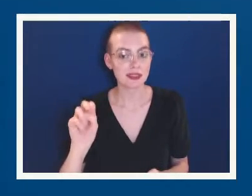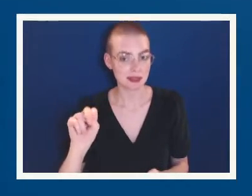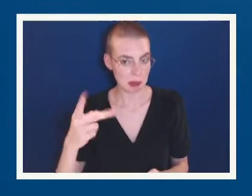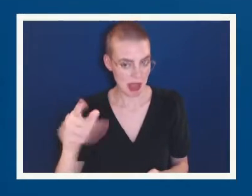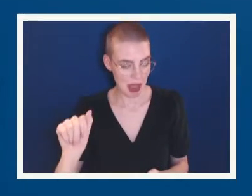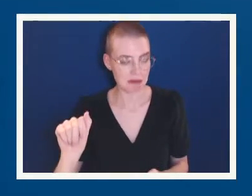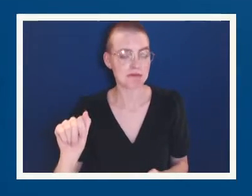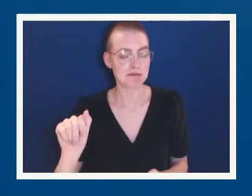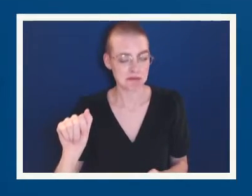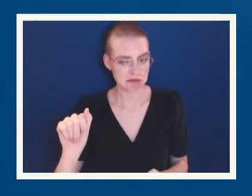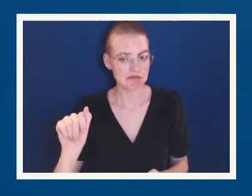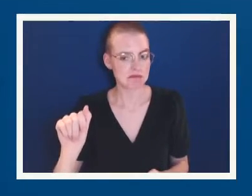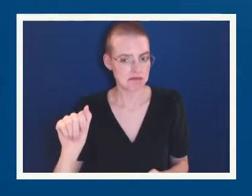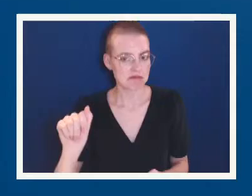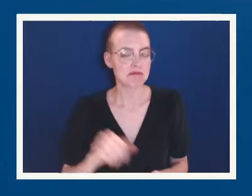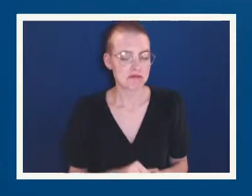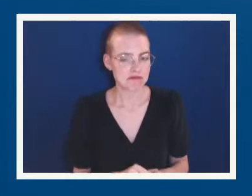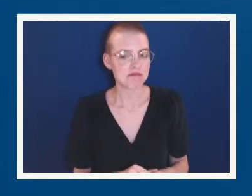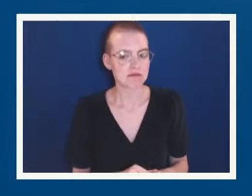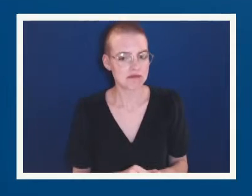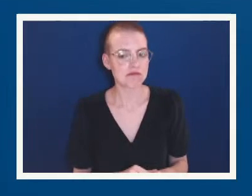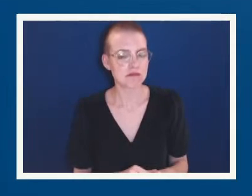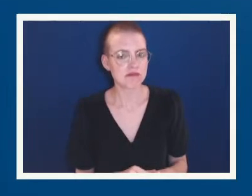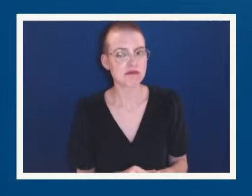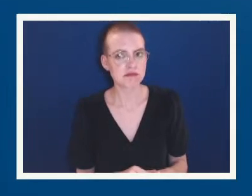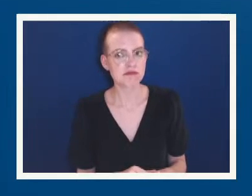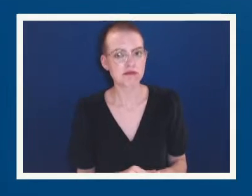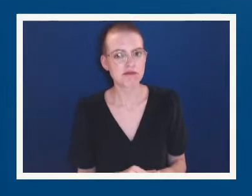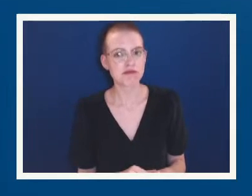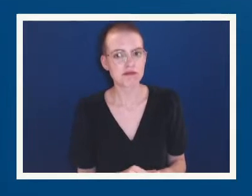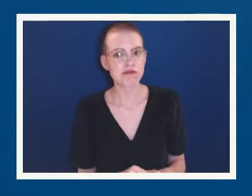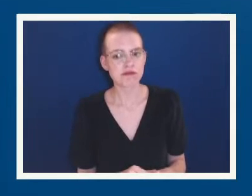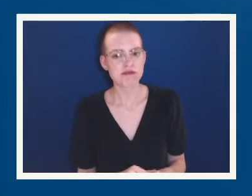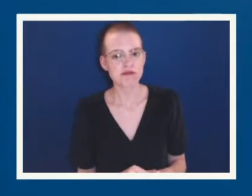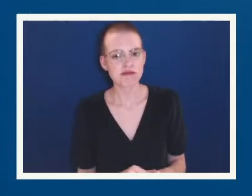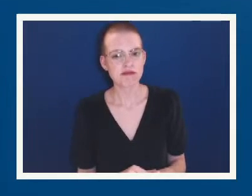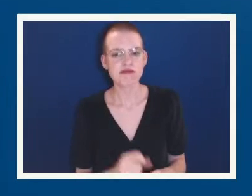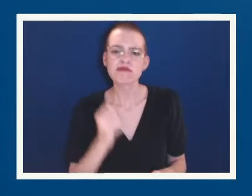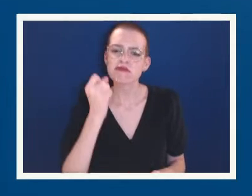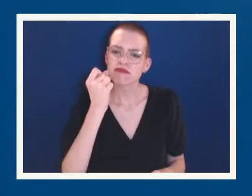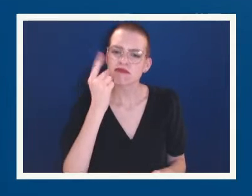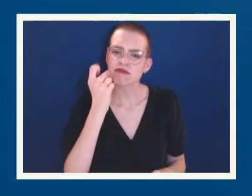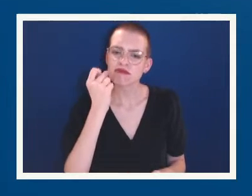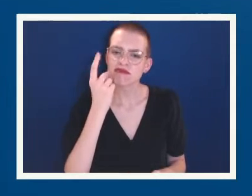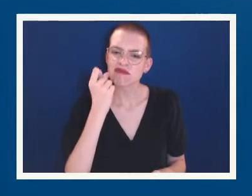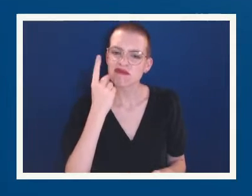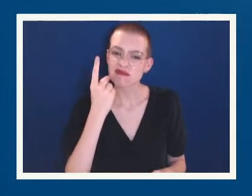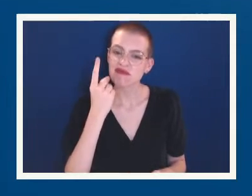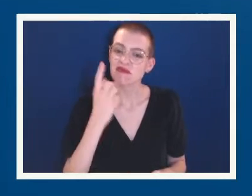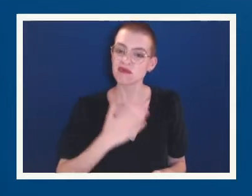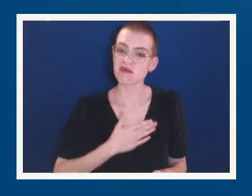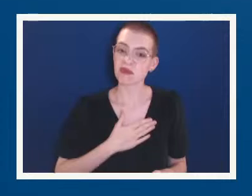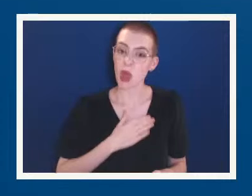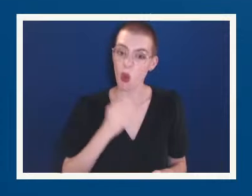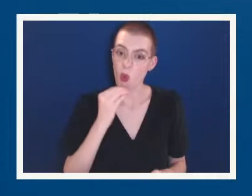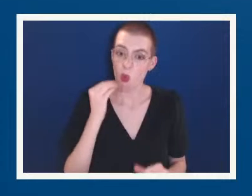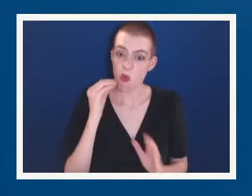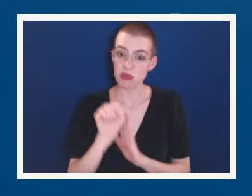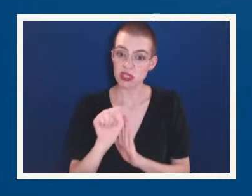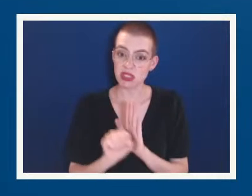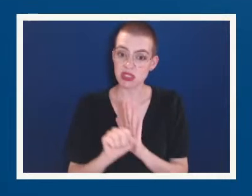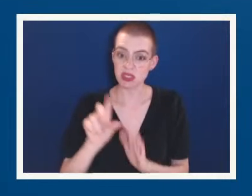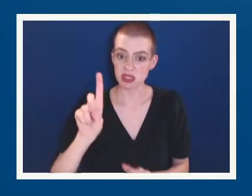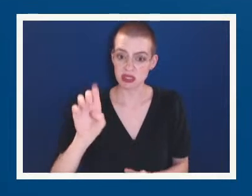but for the longest time, Delaware, like many other small places, did not have a